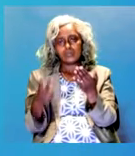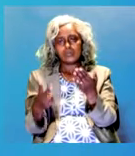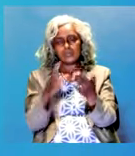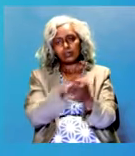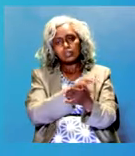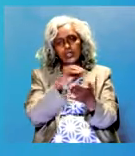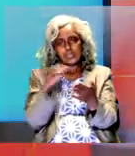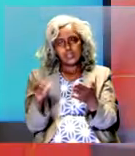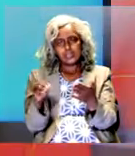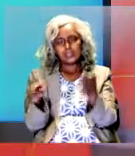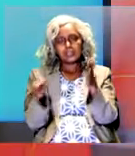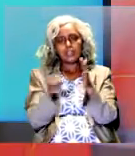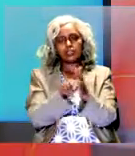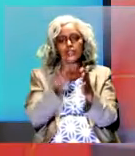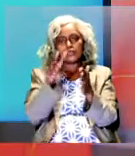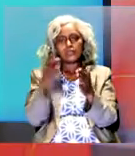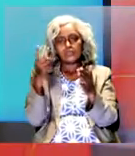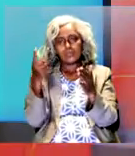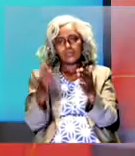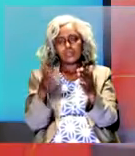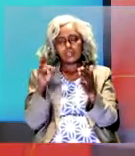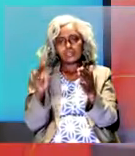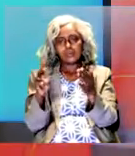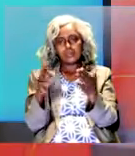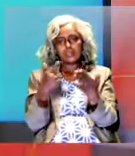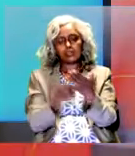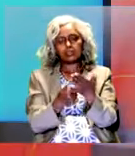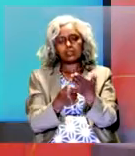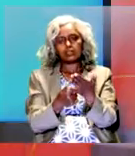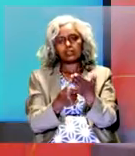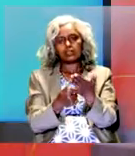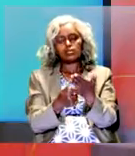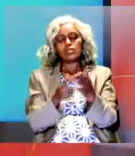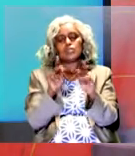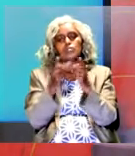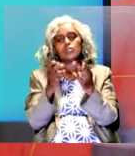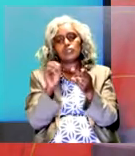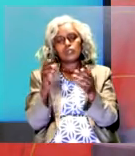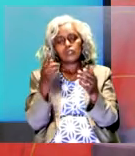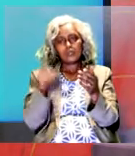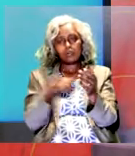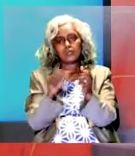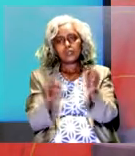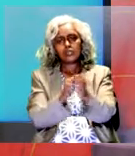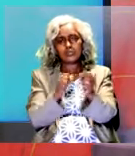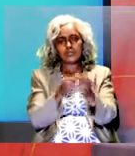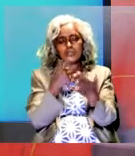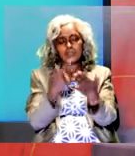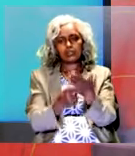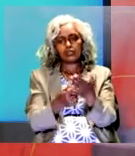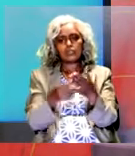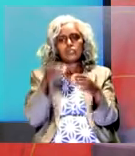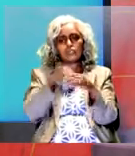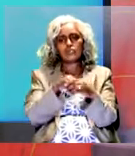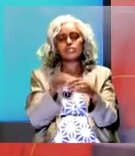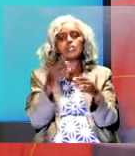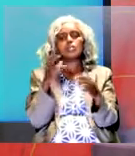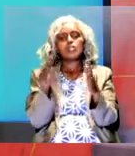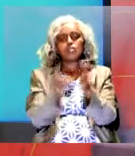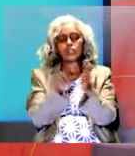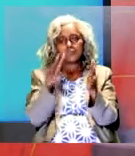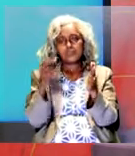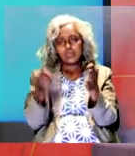and negative 2 over 7. 2 over 7 is the part of our sequence, so it includes negative 2 over